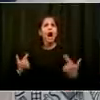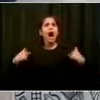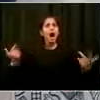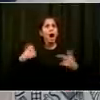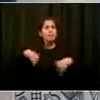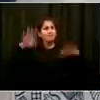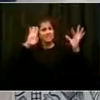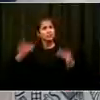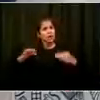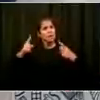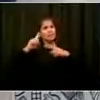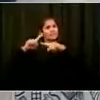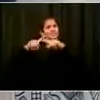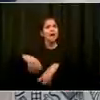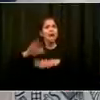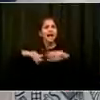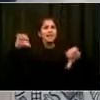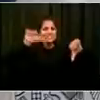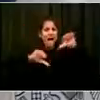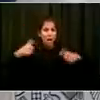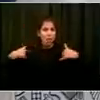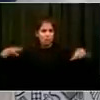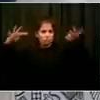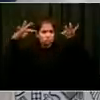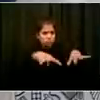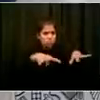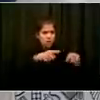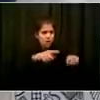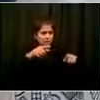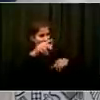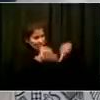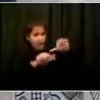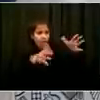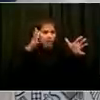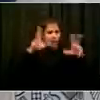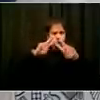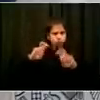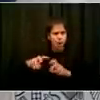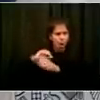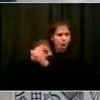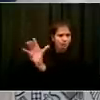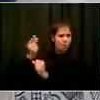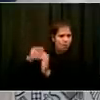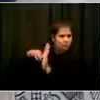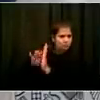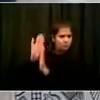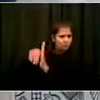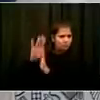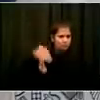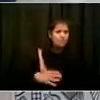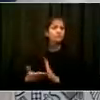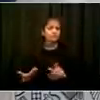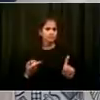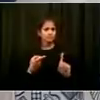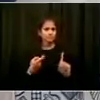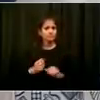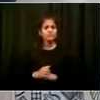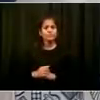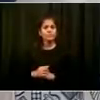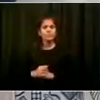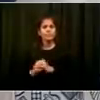3%? I can happily have some of the participants in the original conference call talk to you. The